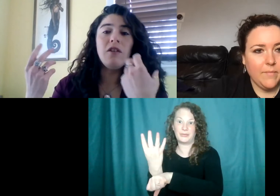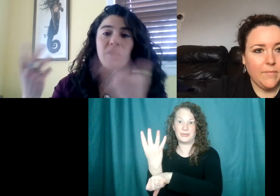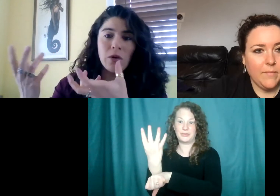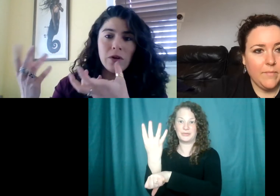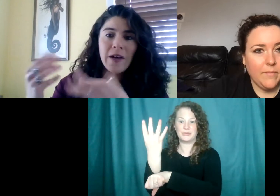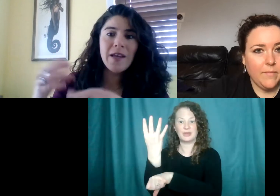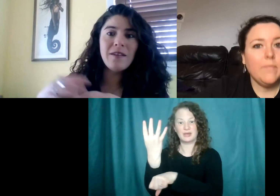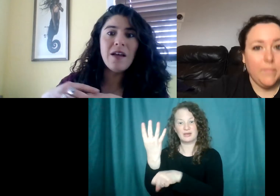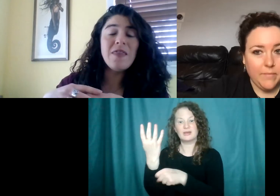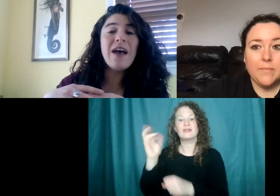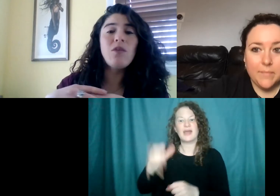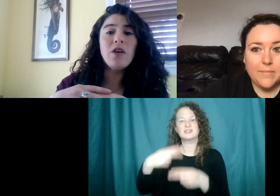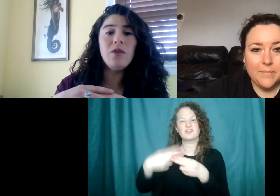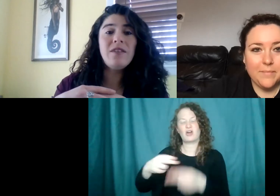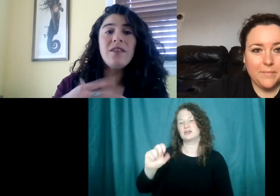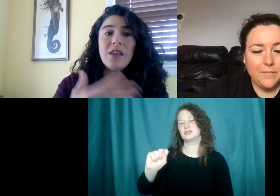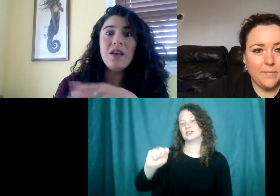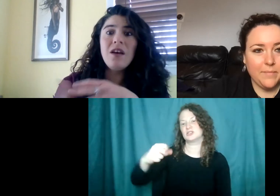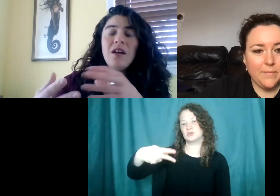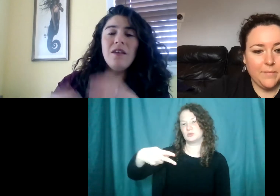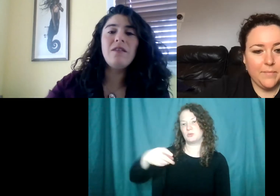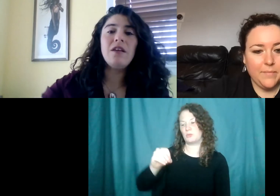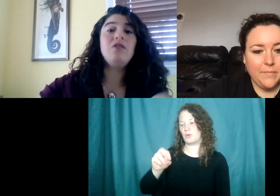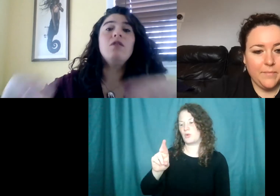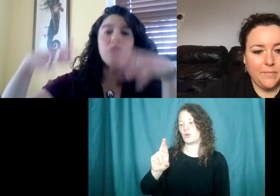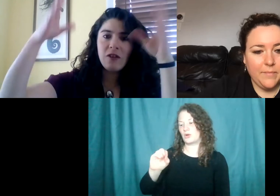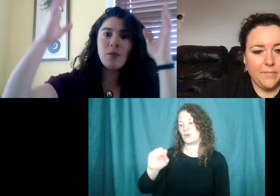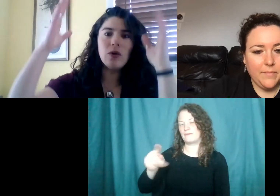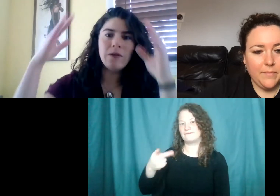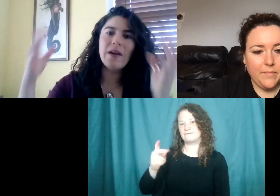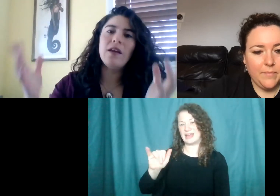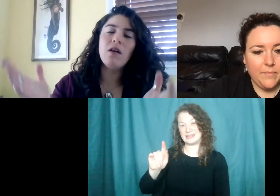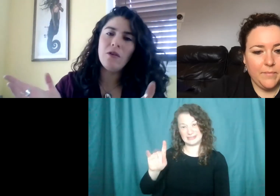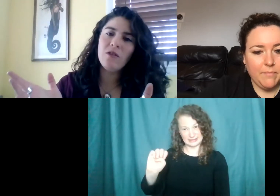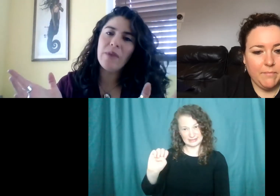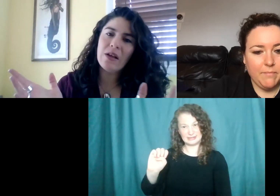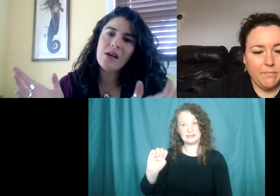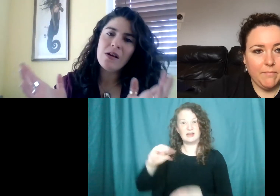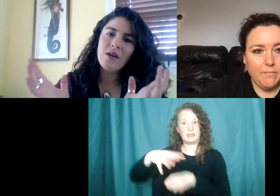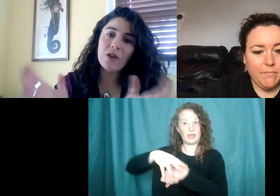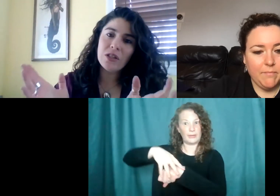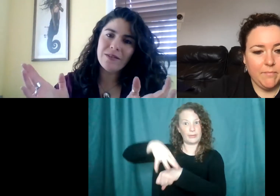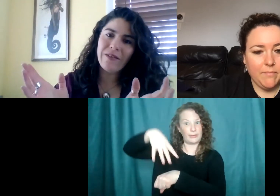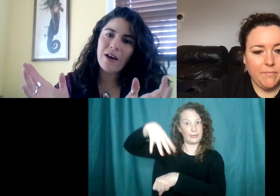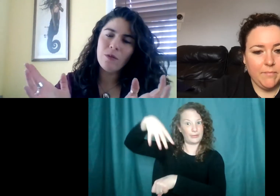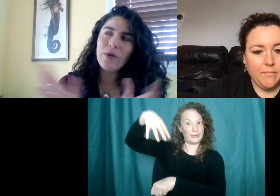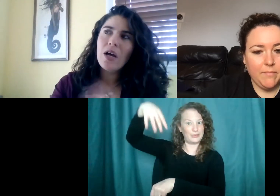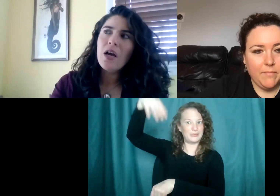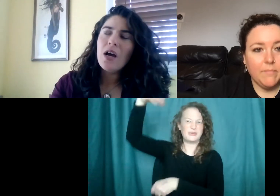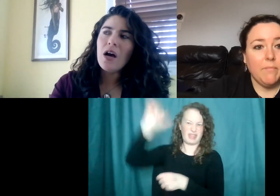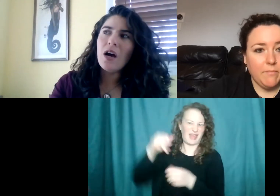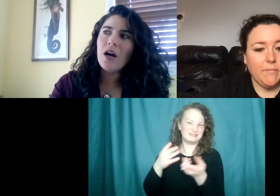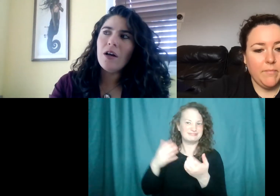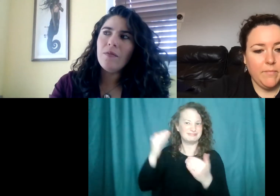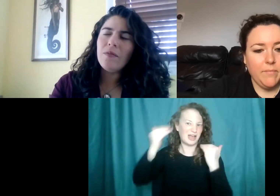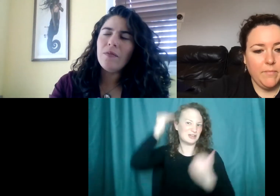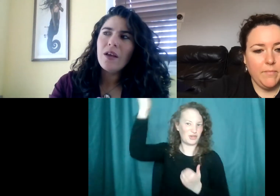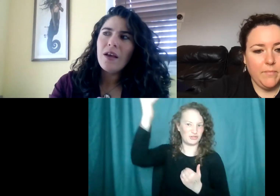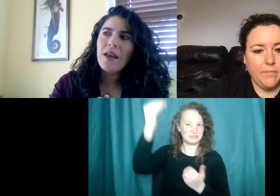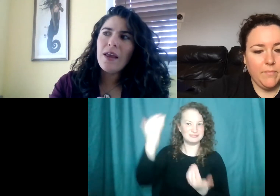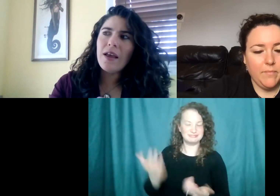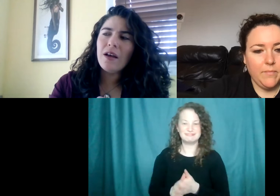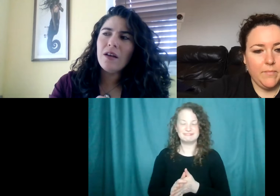call a sporophyte. And that's what you see is an adult sporophyte, are those big versions of kelp. And